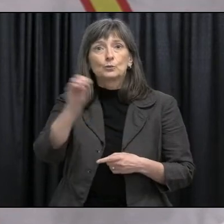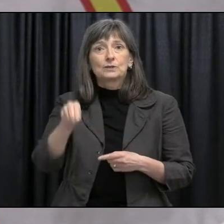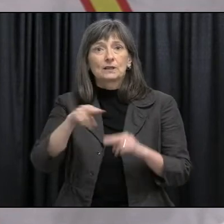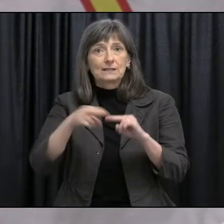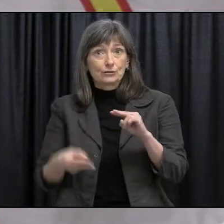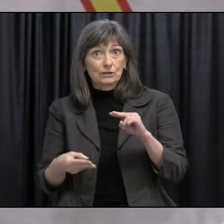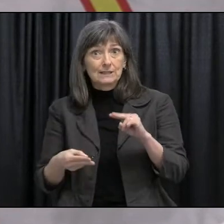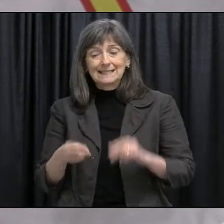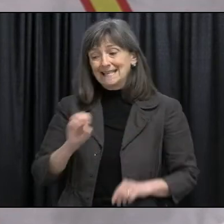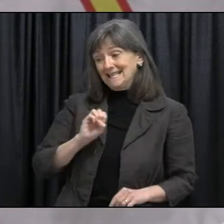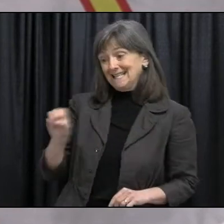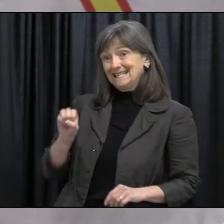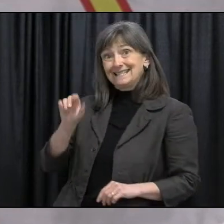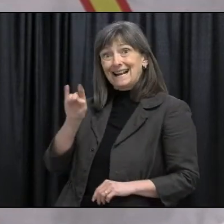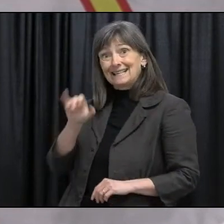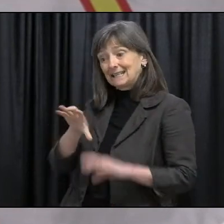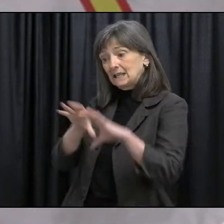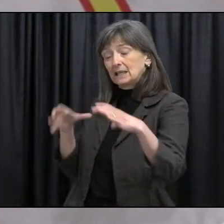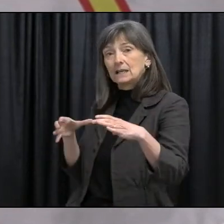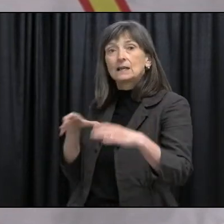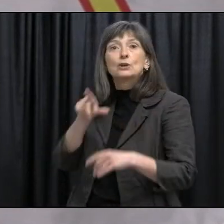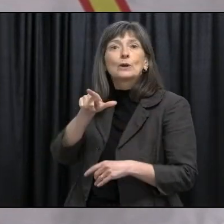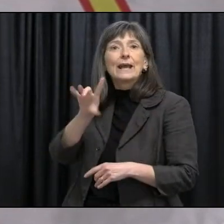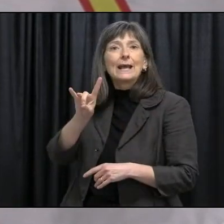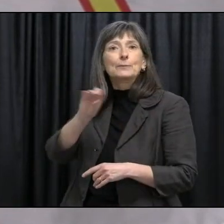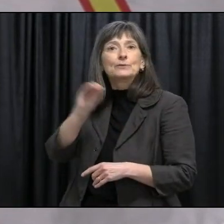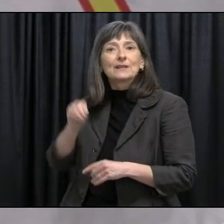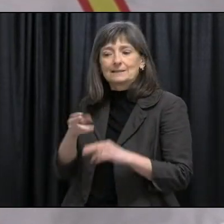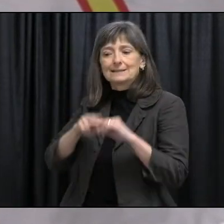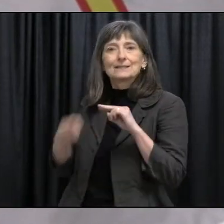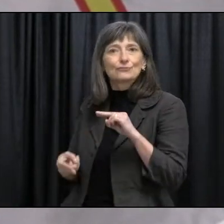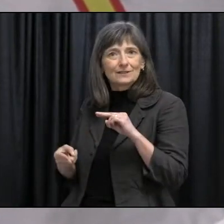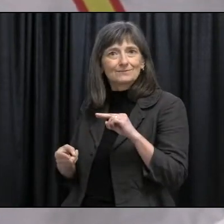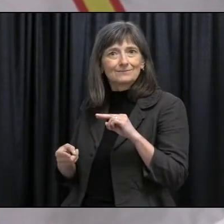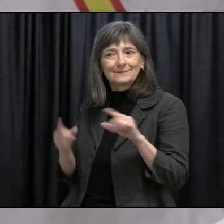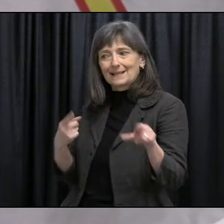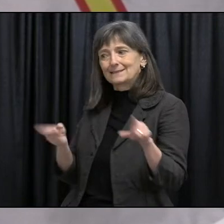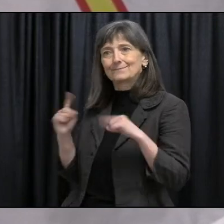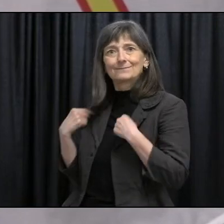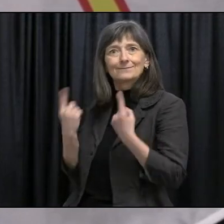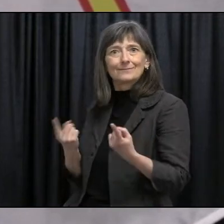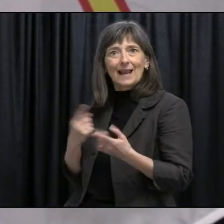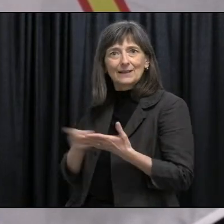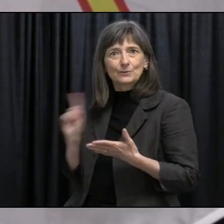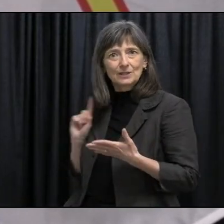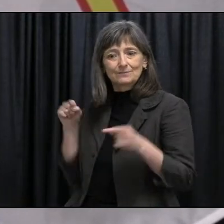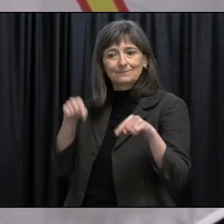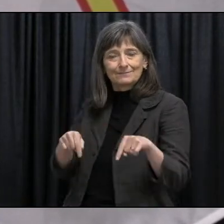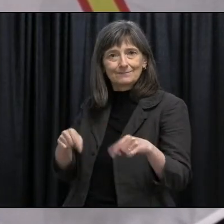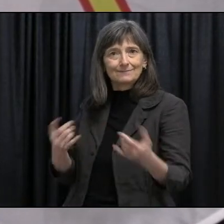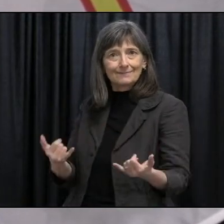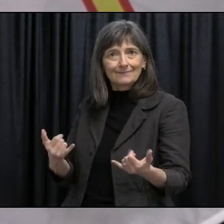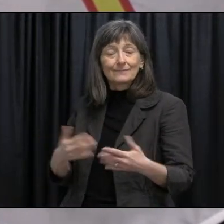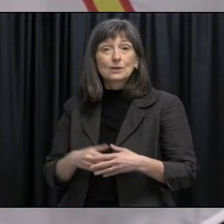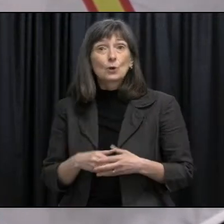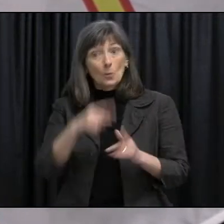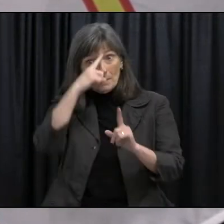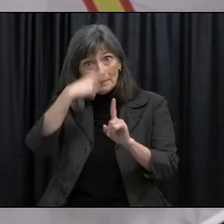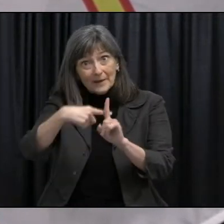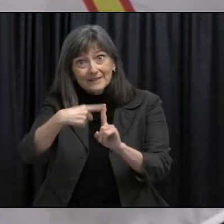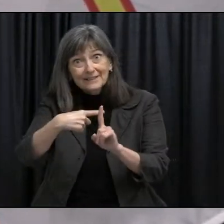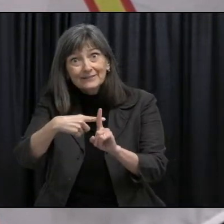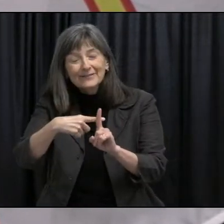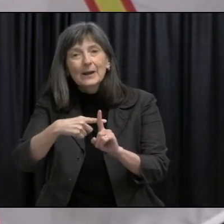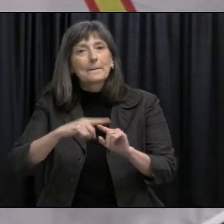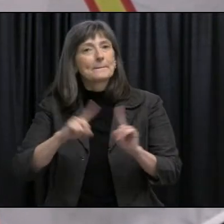Atlantic region, there was a decrease of 28%. So while we have every reason to be optimistic that we are turning a corner, we need to remember that